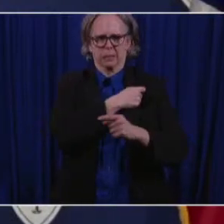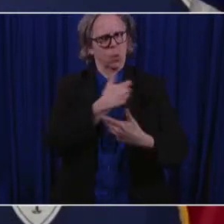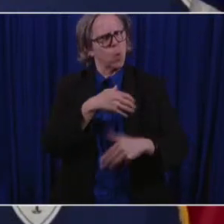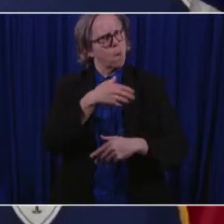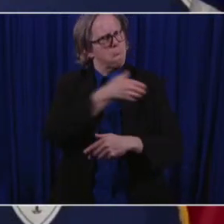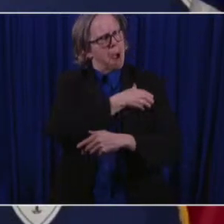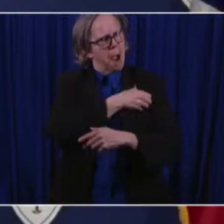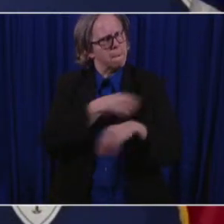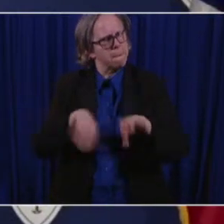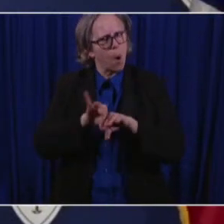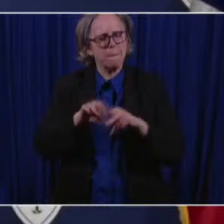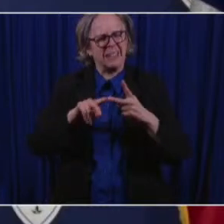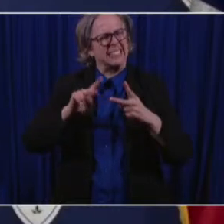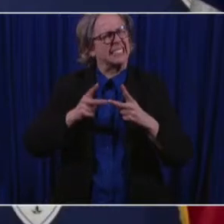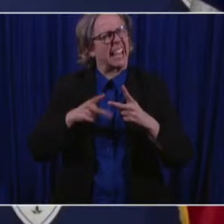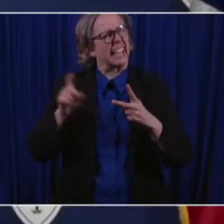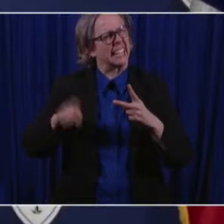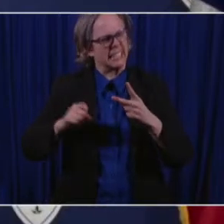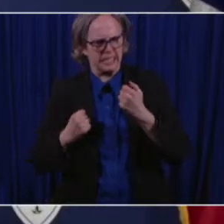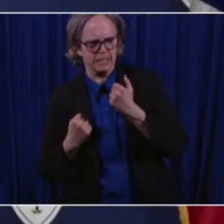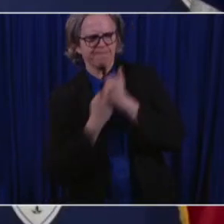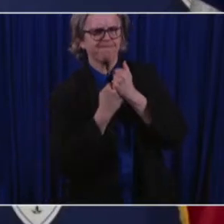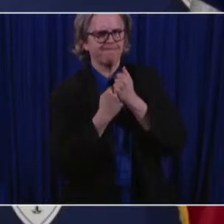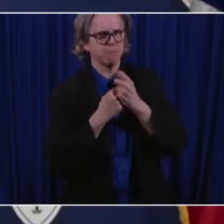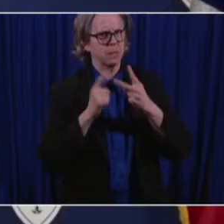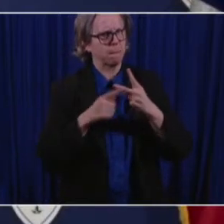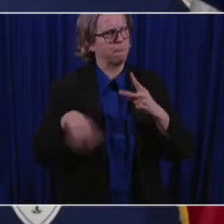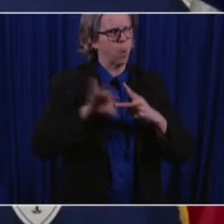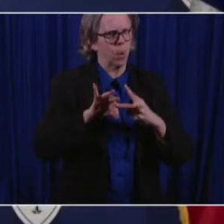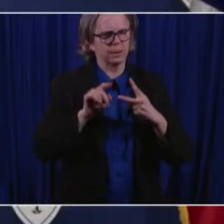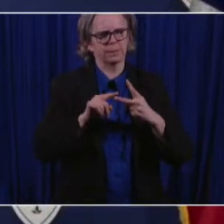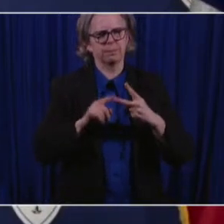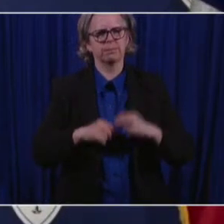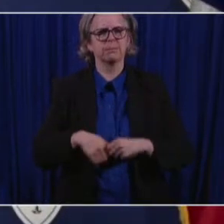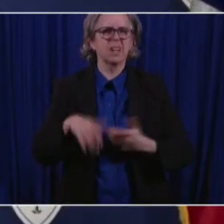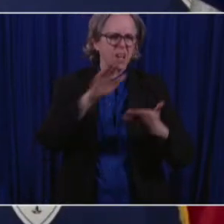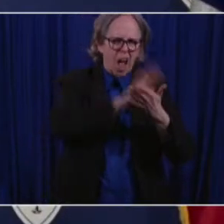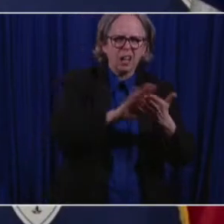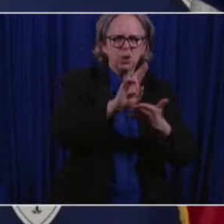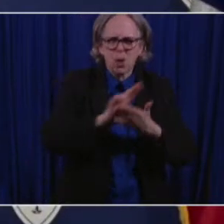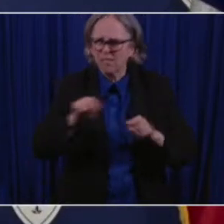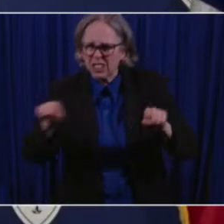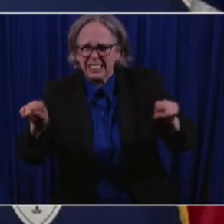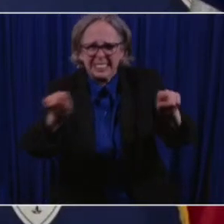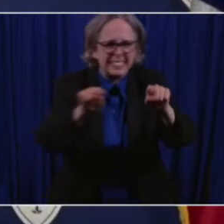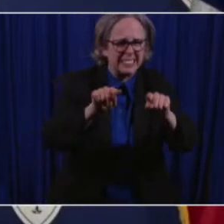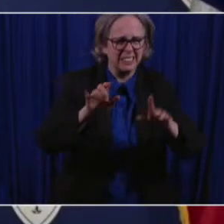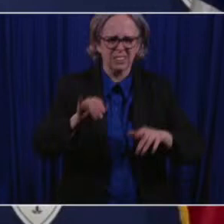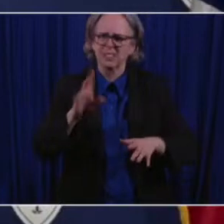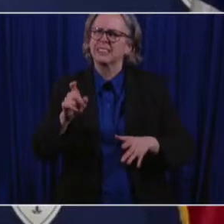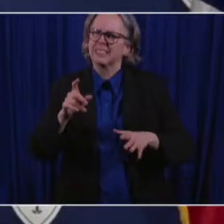So, you know, schools are adjusting. We have adjusted